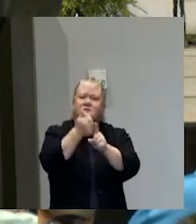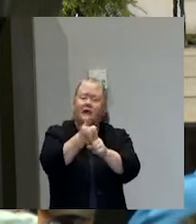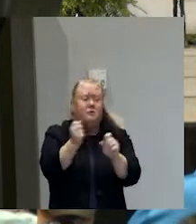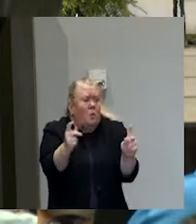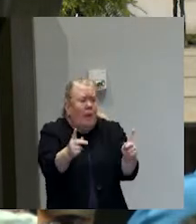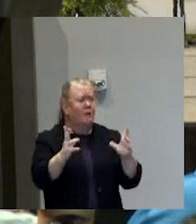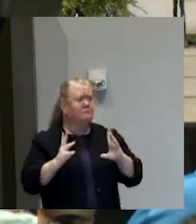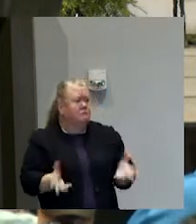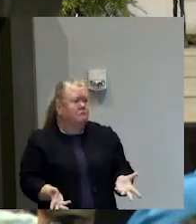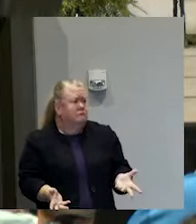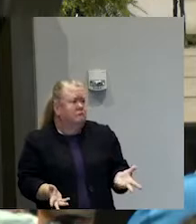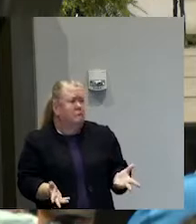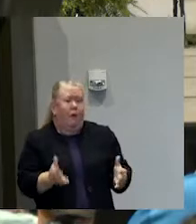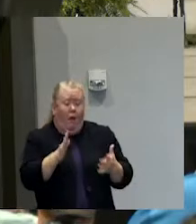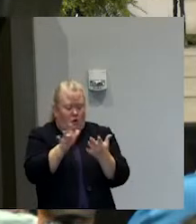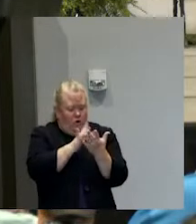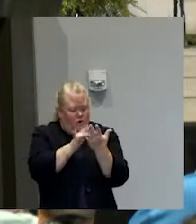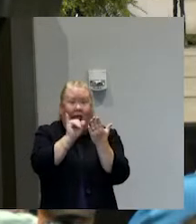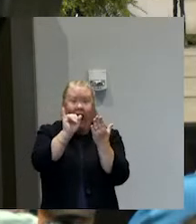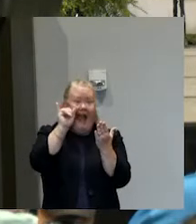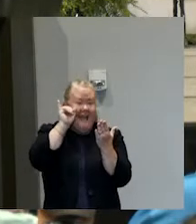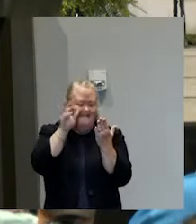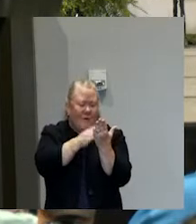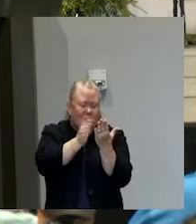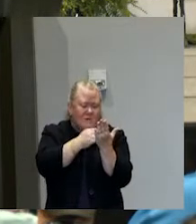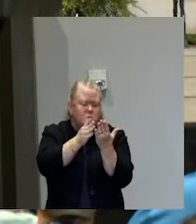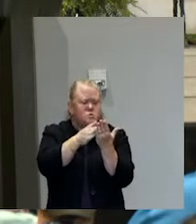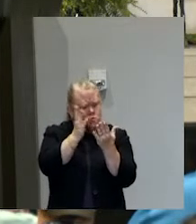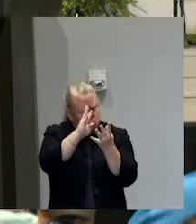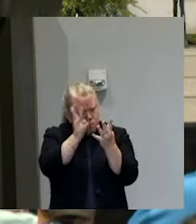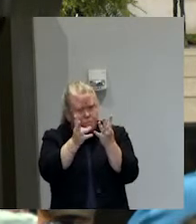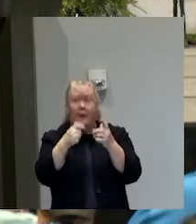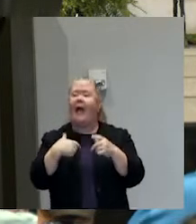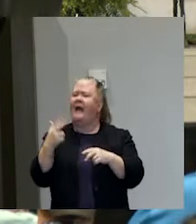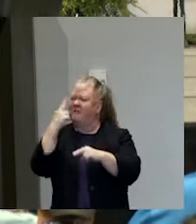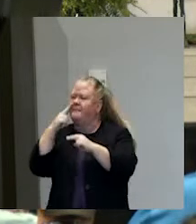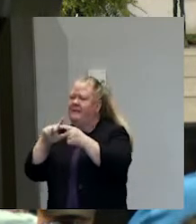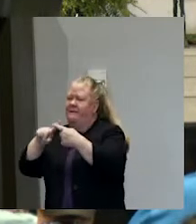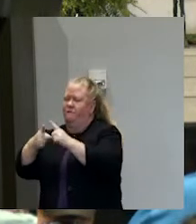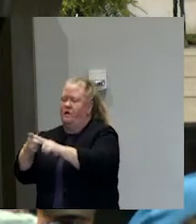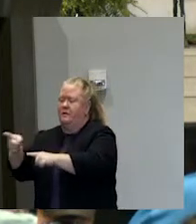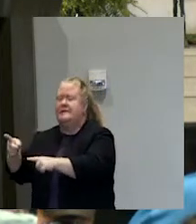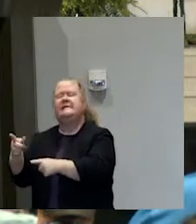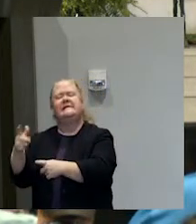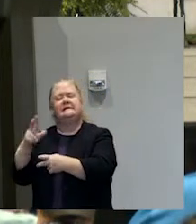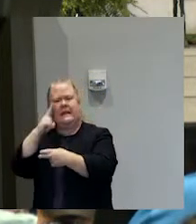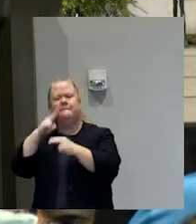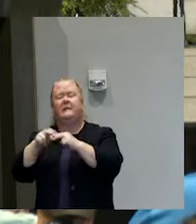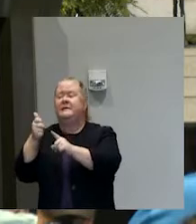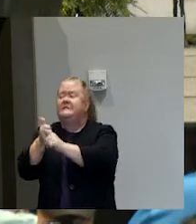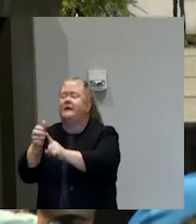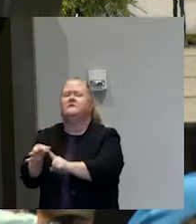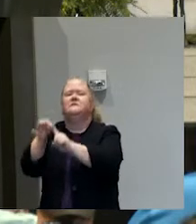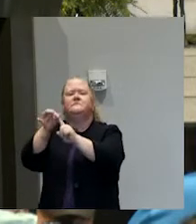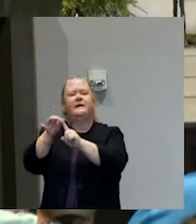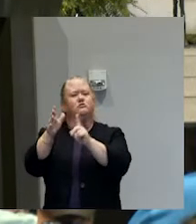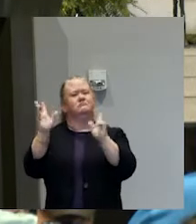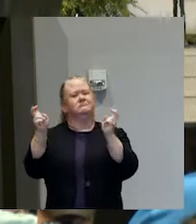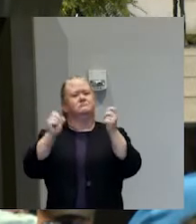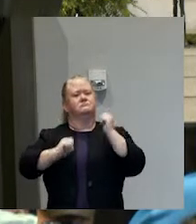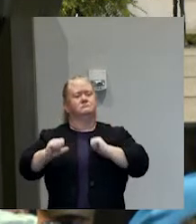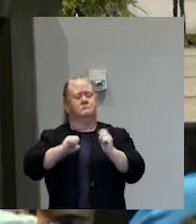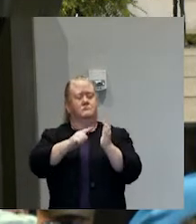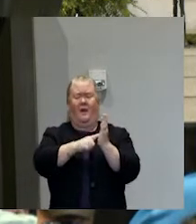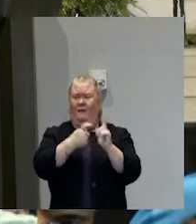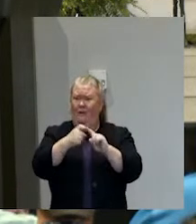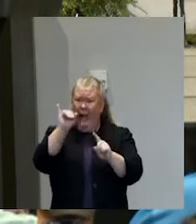make it, on your iPhone. I have comedian friends one of my comedian friends is a stand-up comedian who made a stand-up special